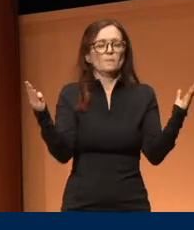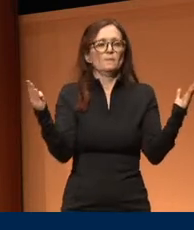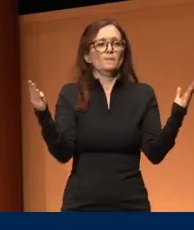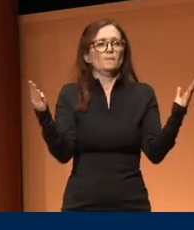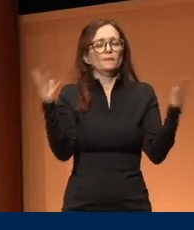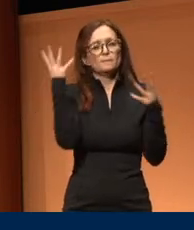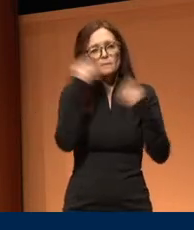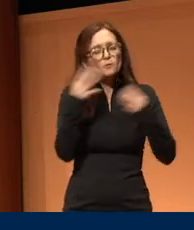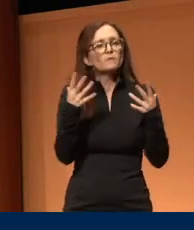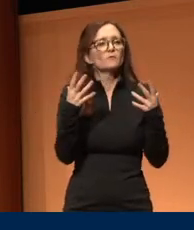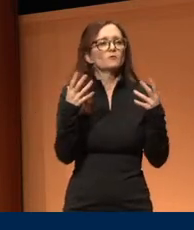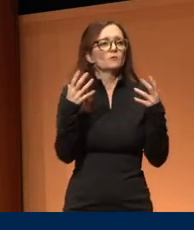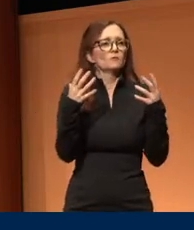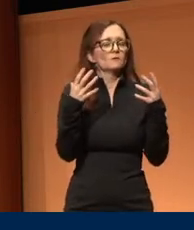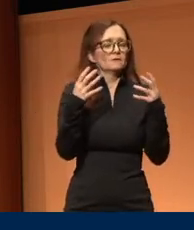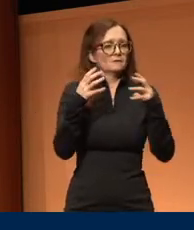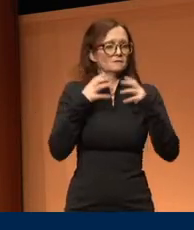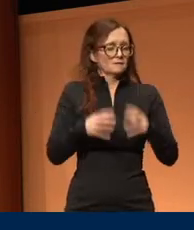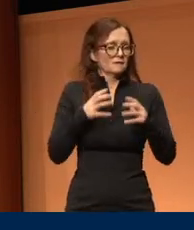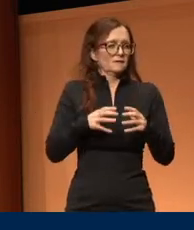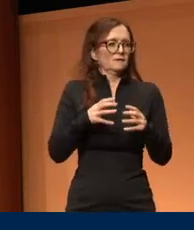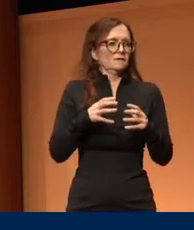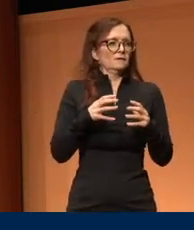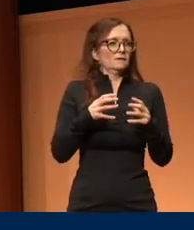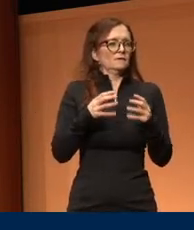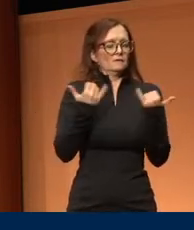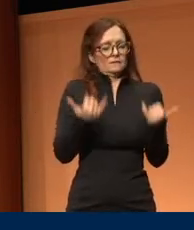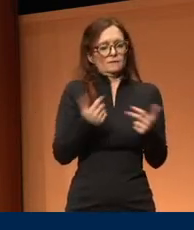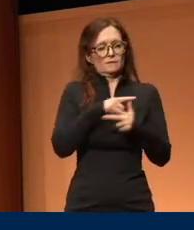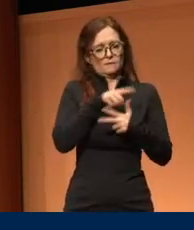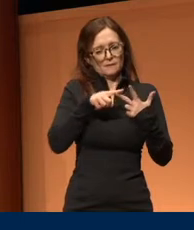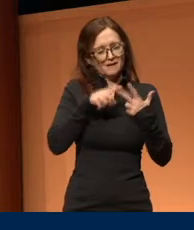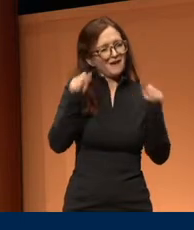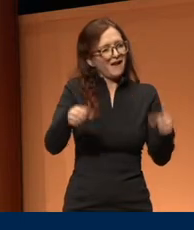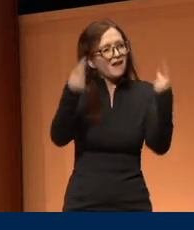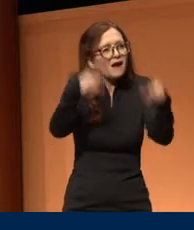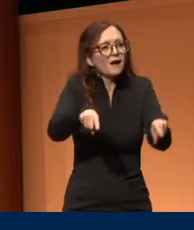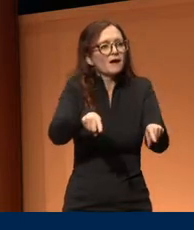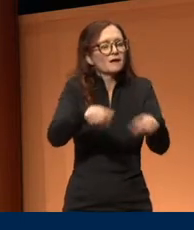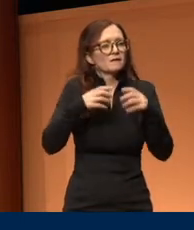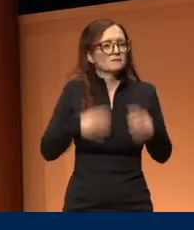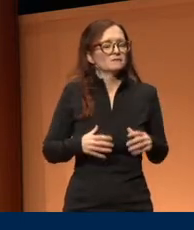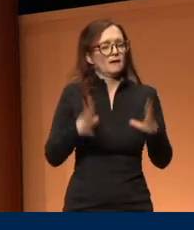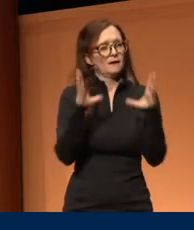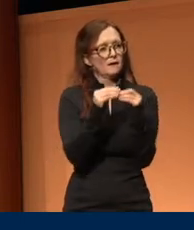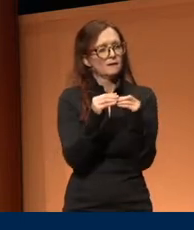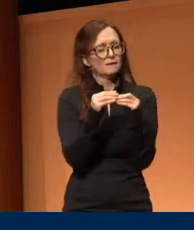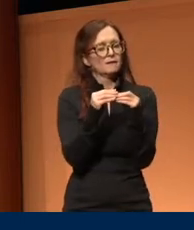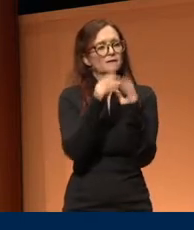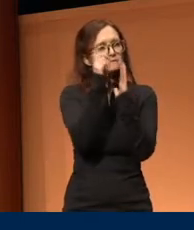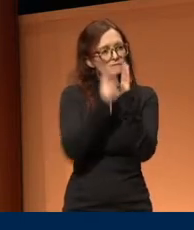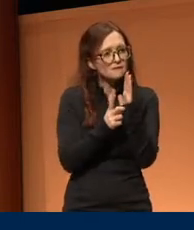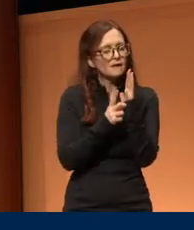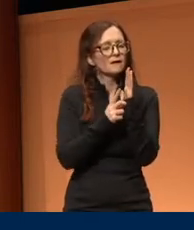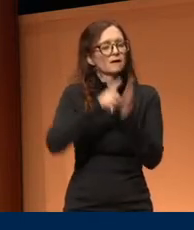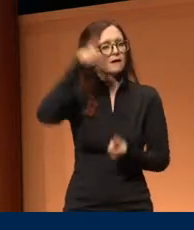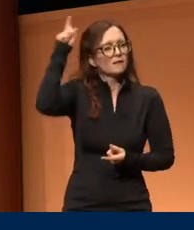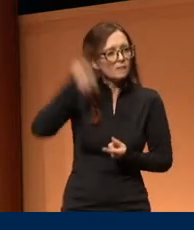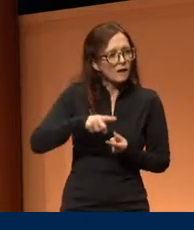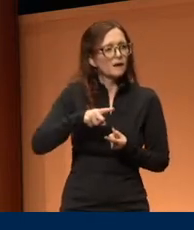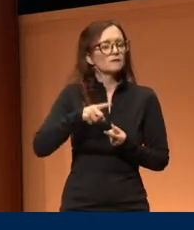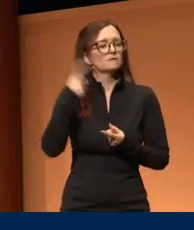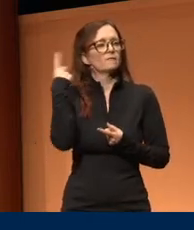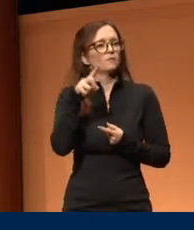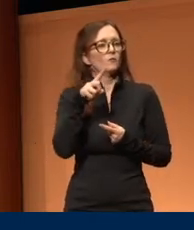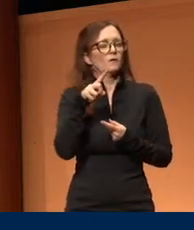The beauty of citizens' assemblies is that they allow for all three things. Citizens' assemblies are, by design, less susceptible to the